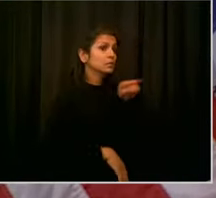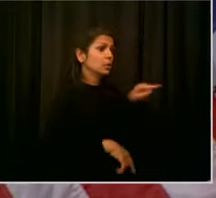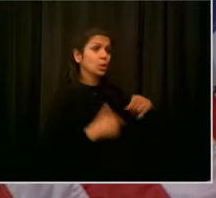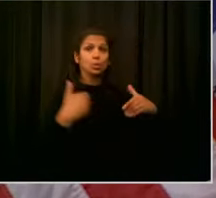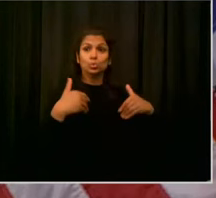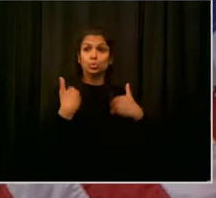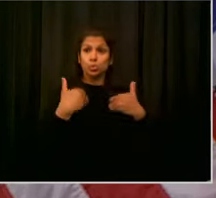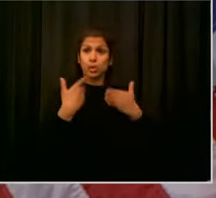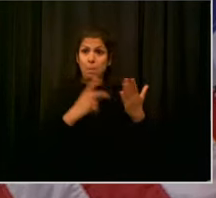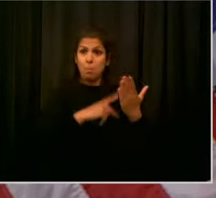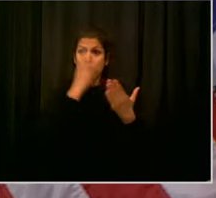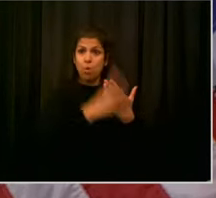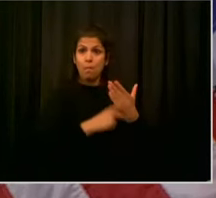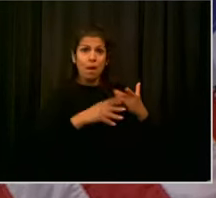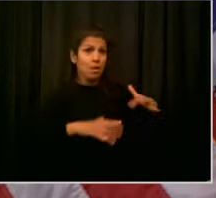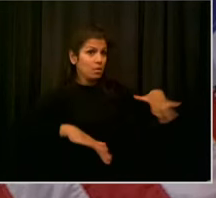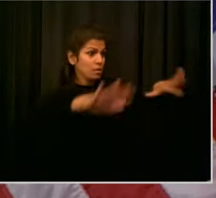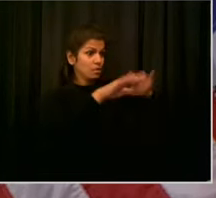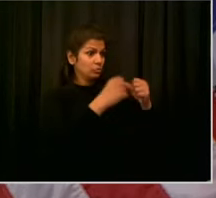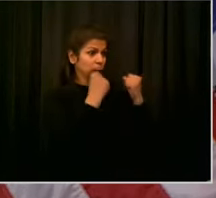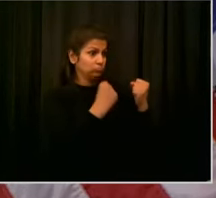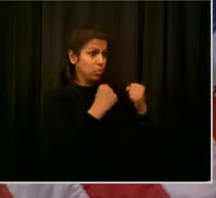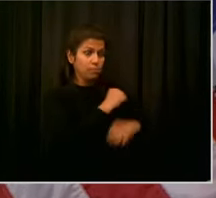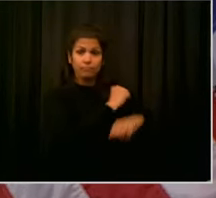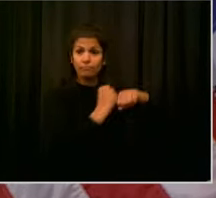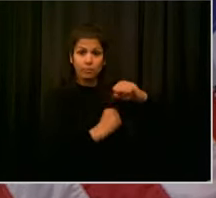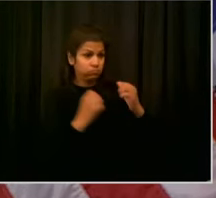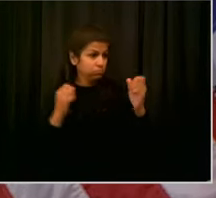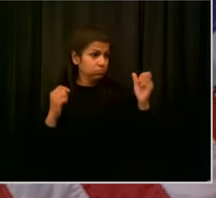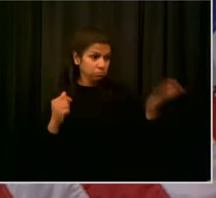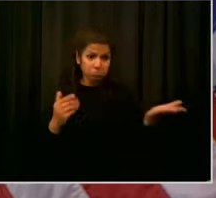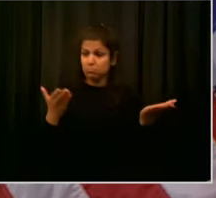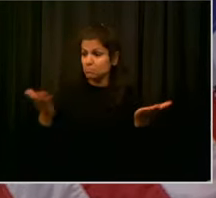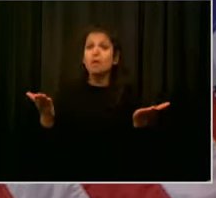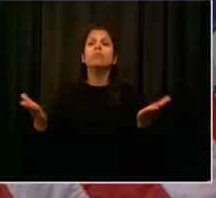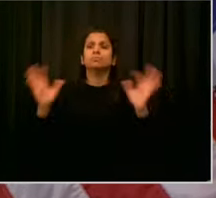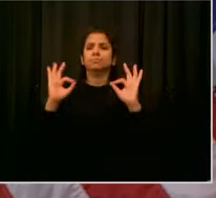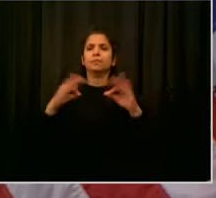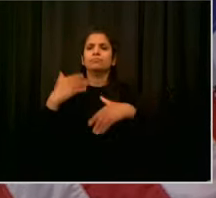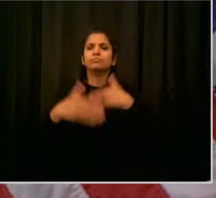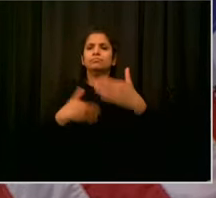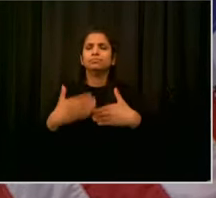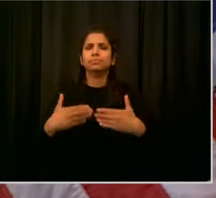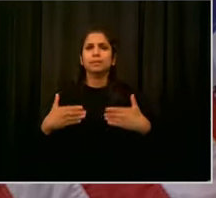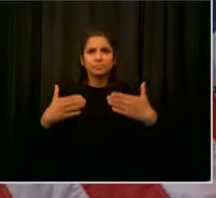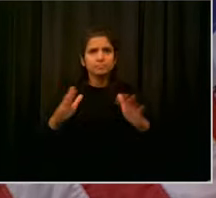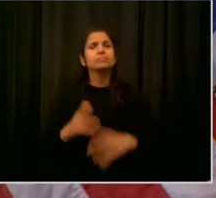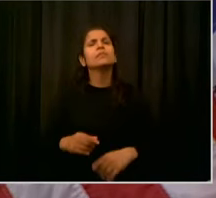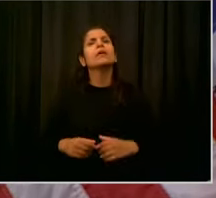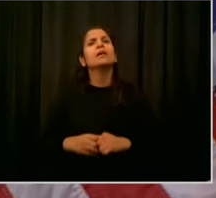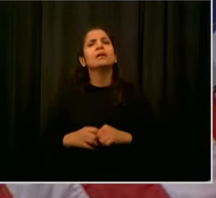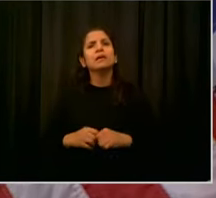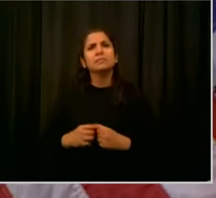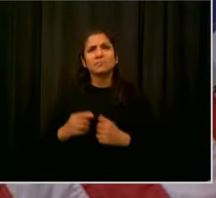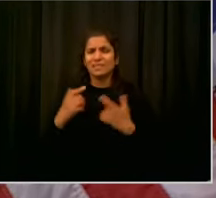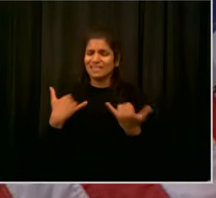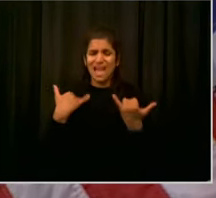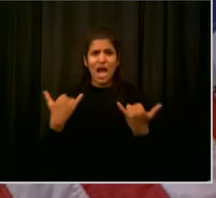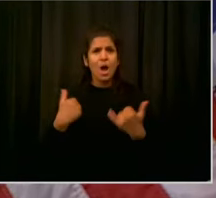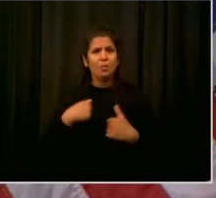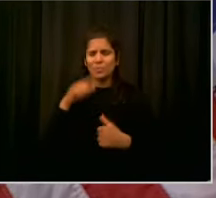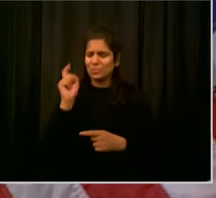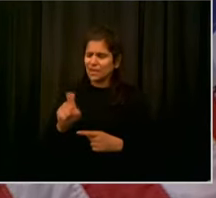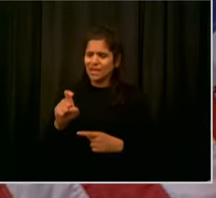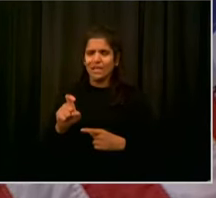people and healing, I think that's necessary for now. So I understand the impulse, but I